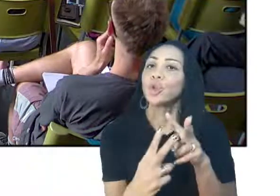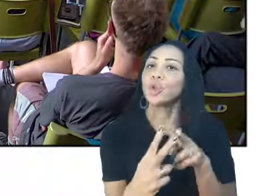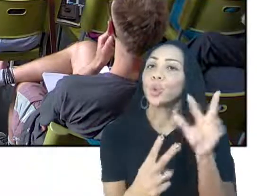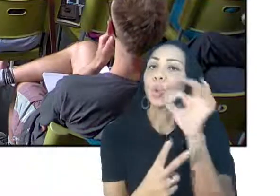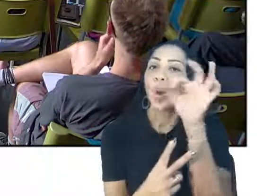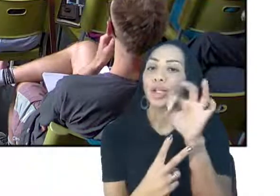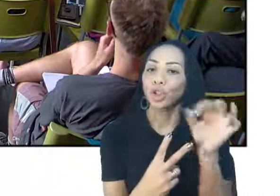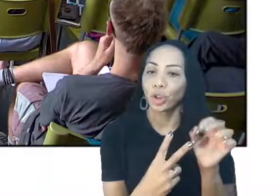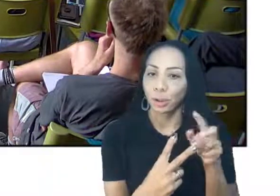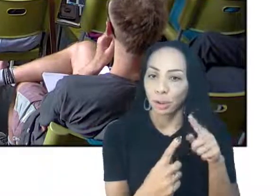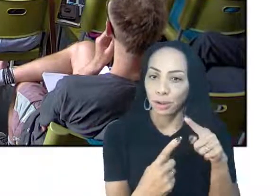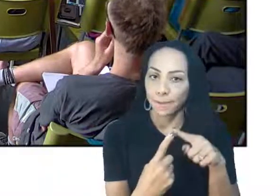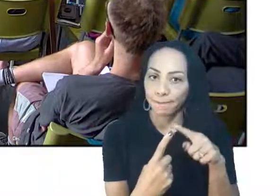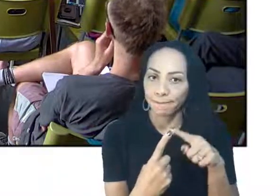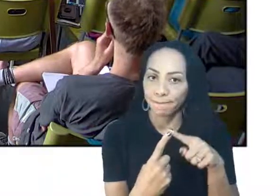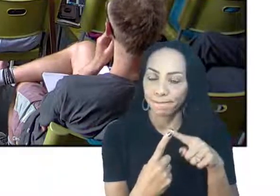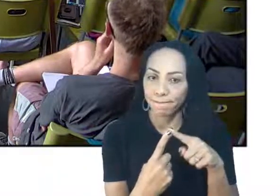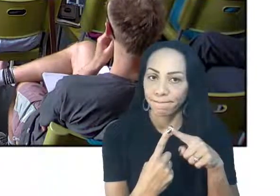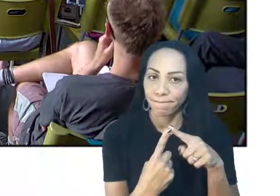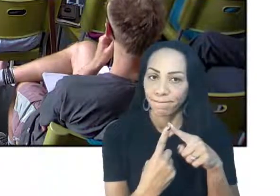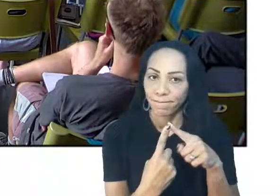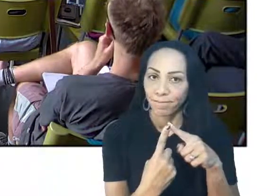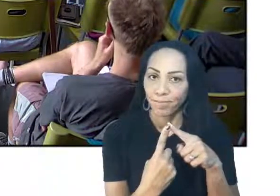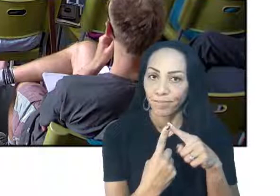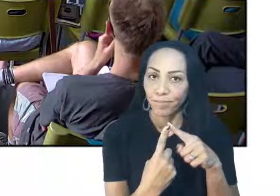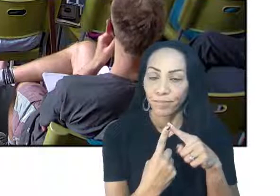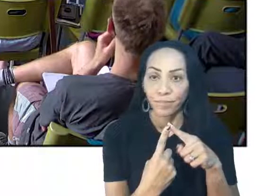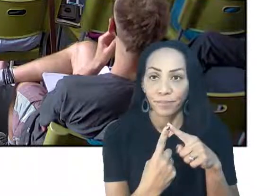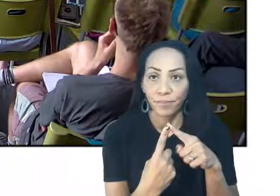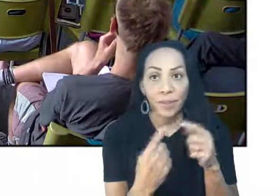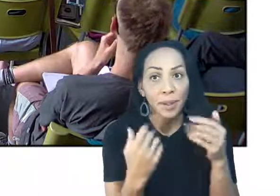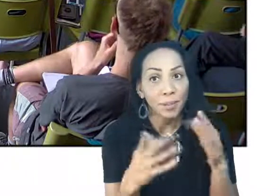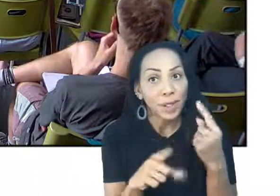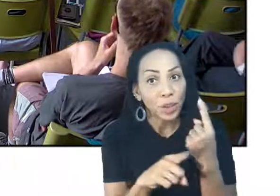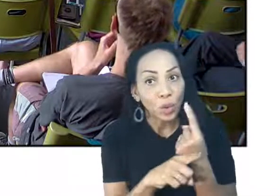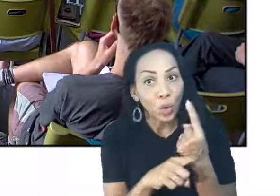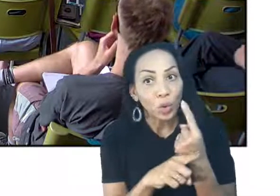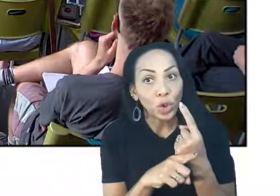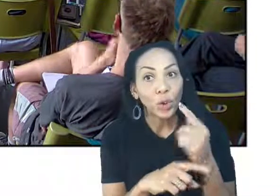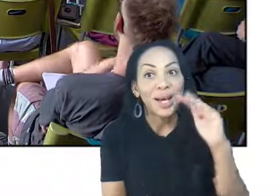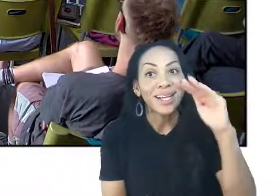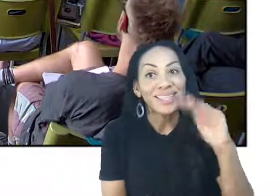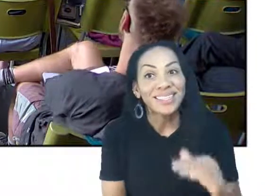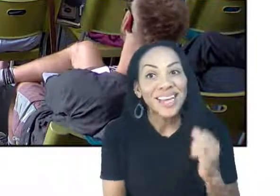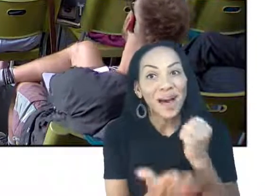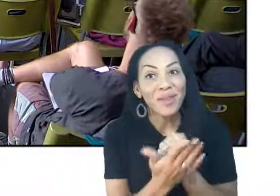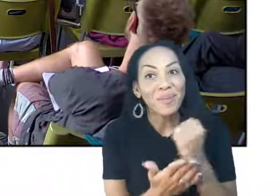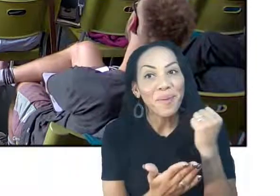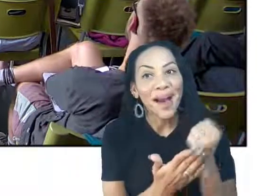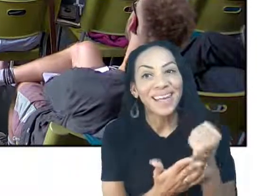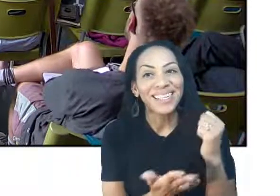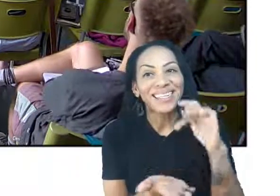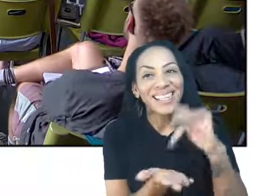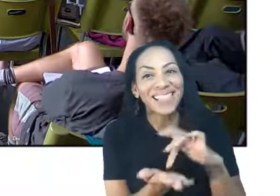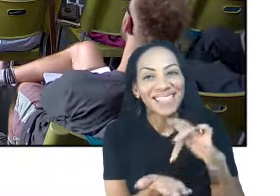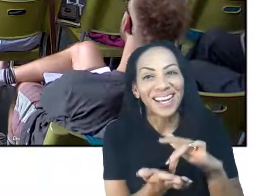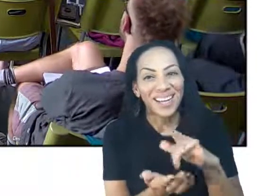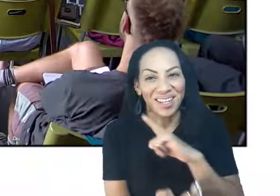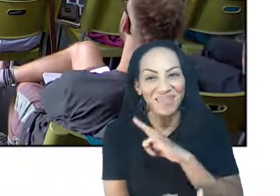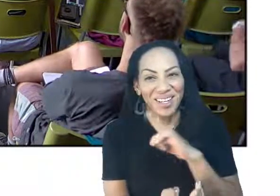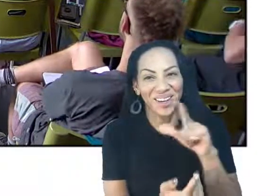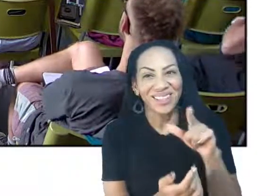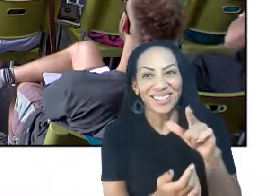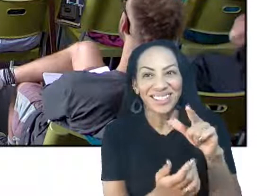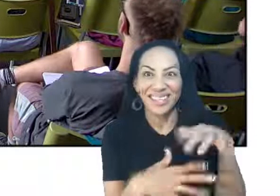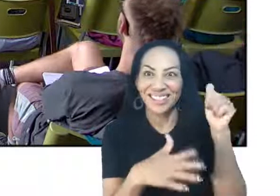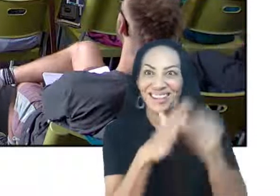is whether you've had any dialogue with the South Bank Centre since you alerted the security. Yeah. And the other question